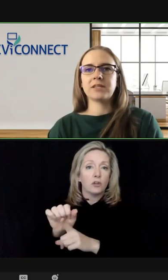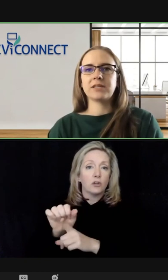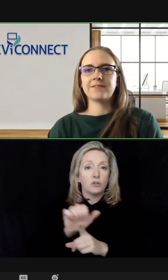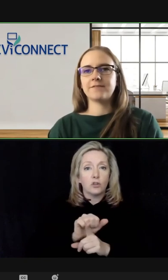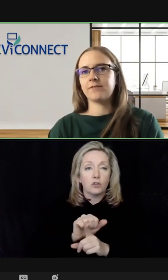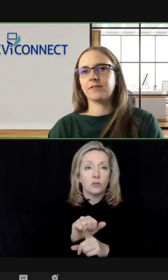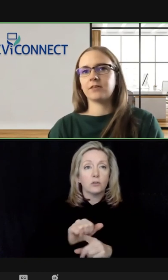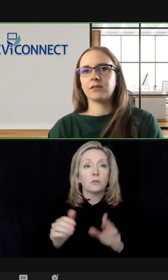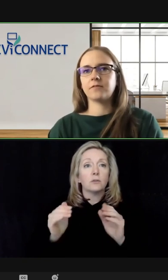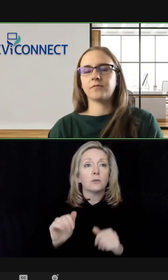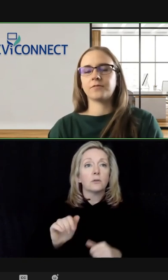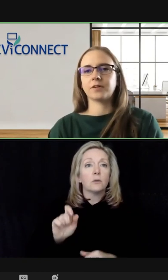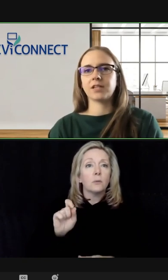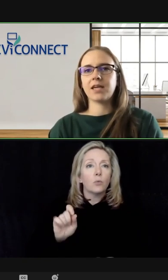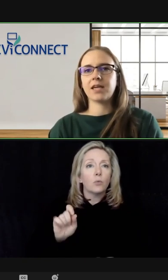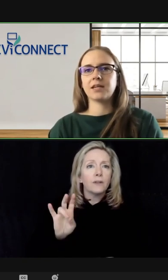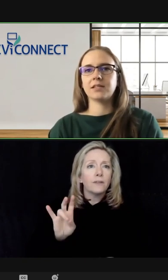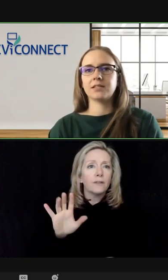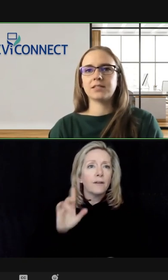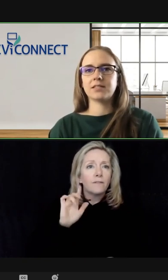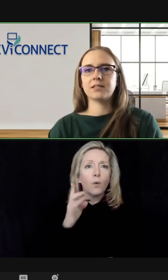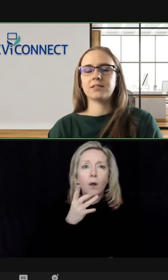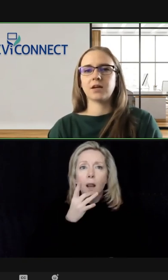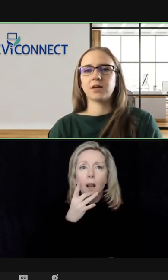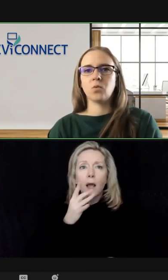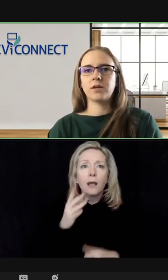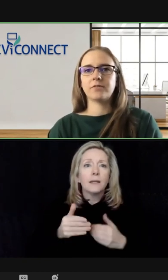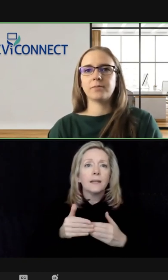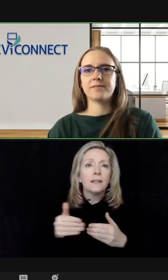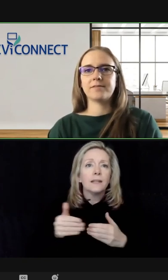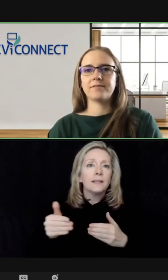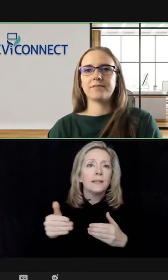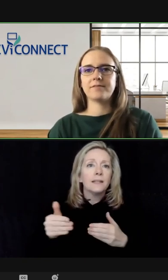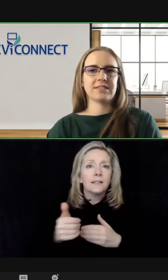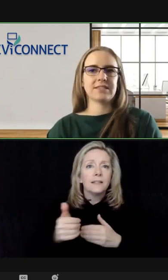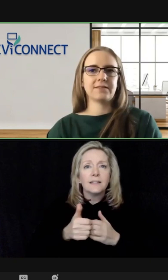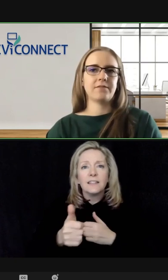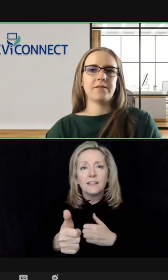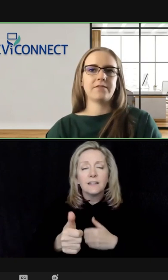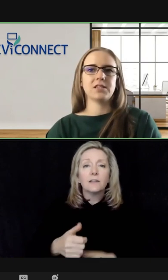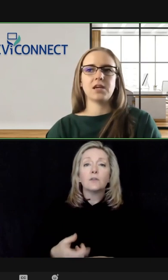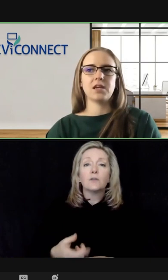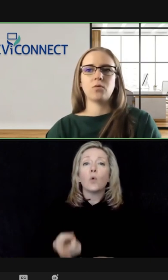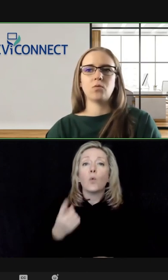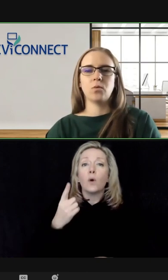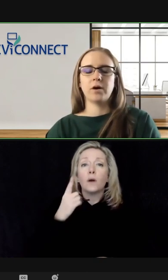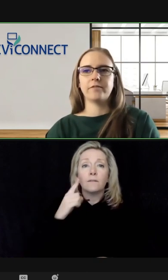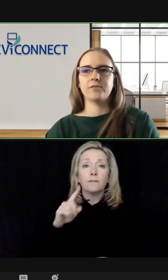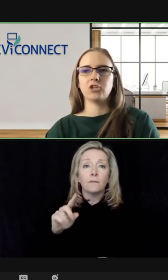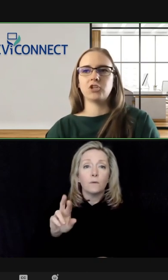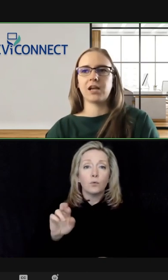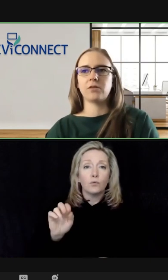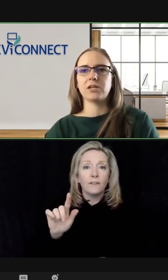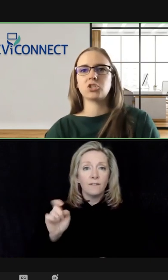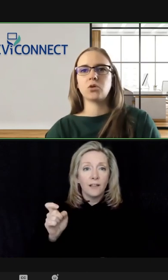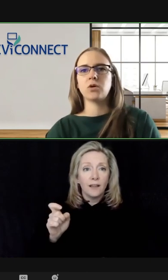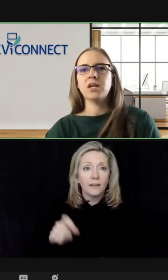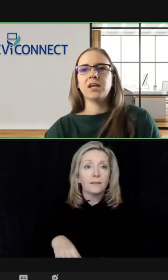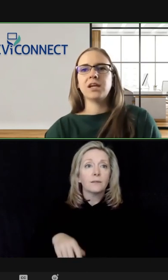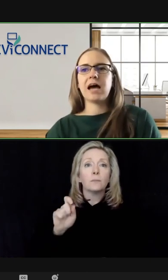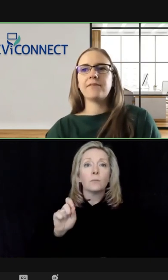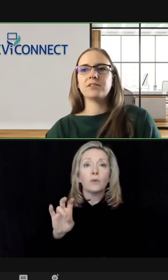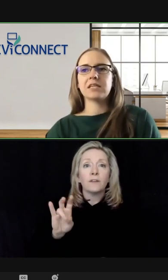down, his 0.75 for light and distance, a 1 for reflexes, a 0.75 for novelty, and a 1 for visually guided